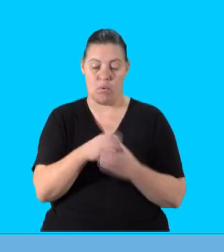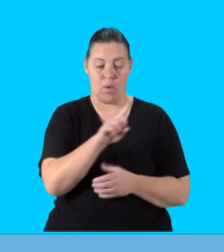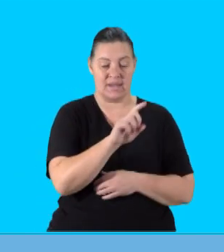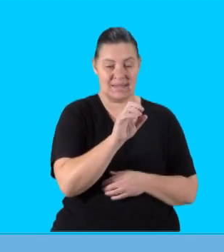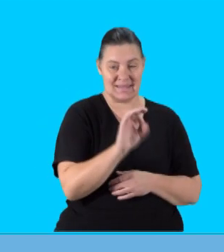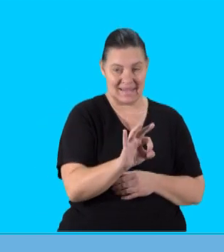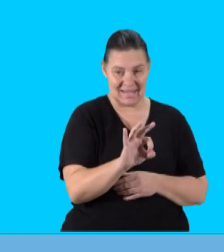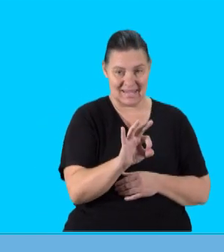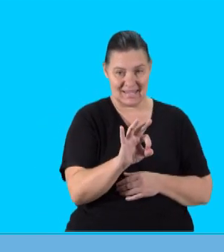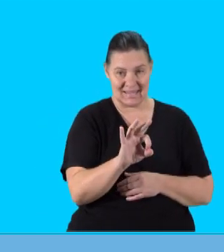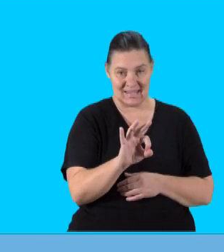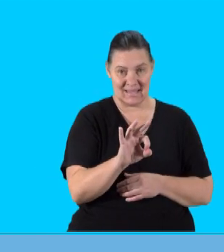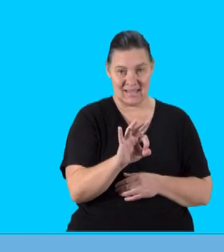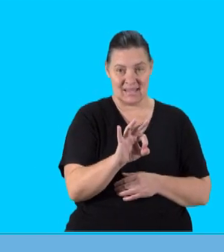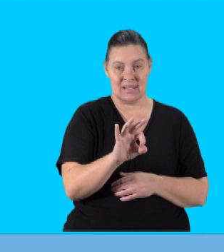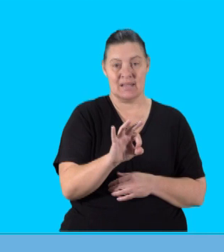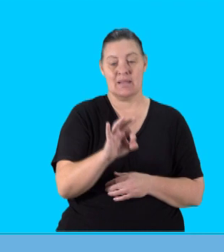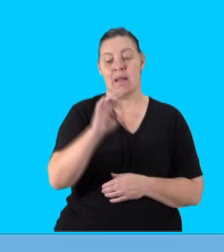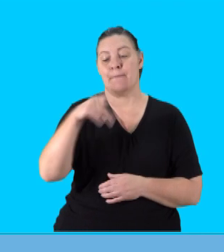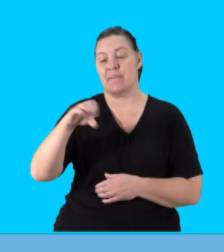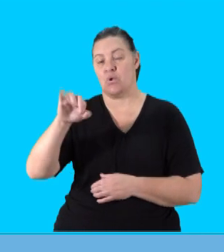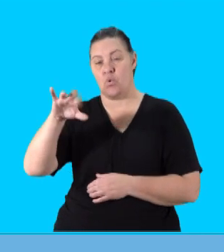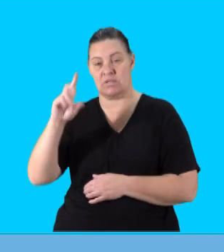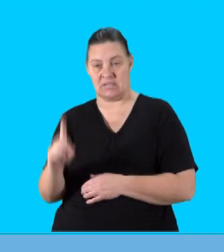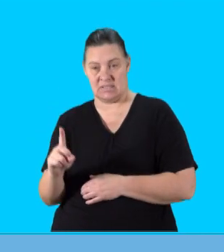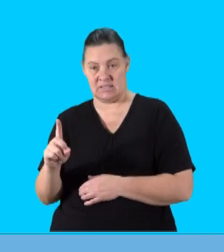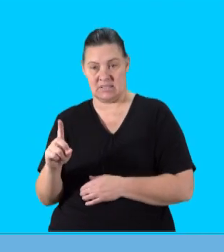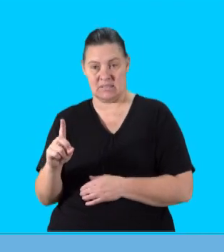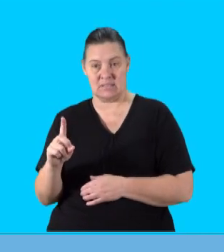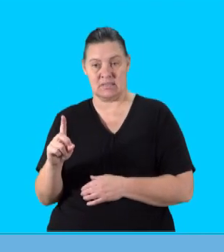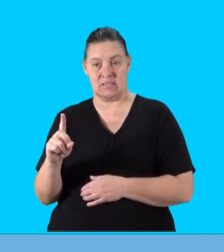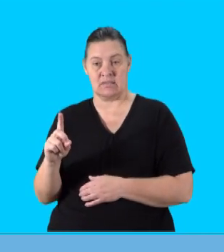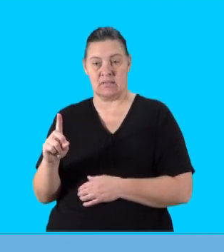So B, it is group 13.